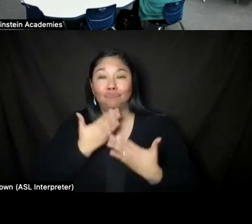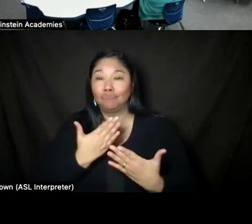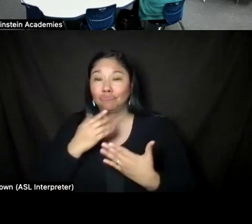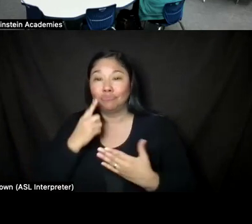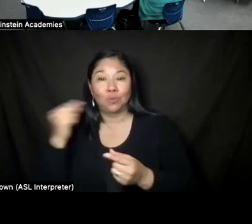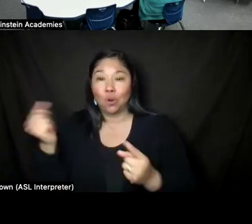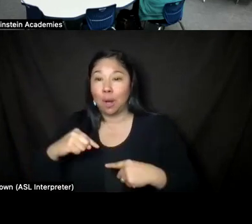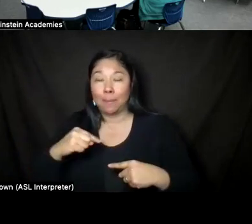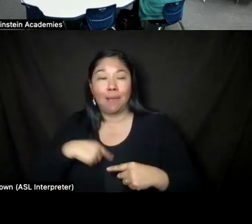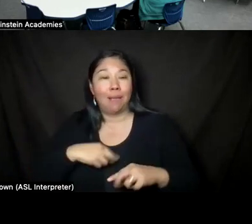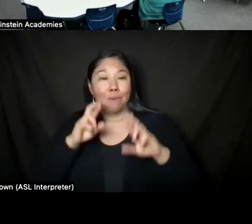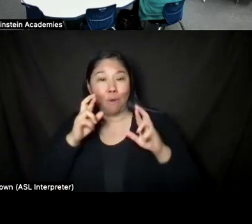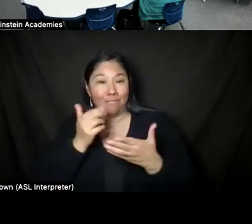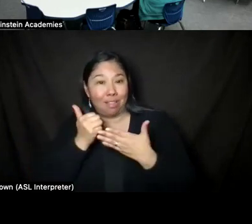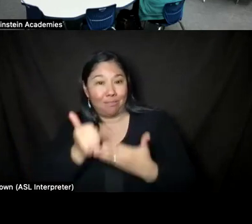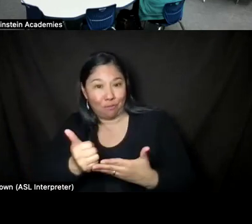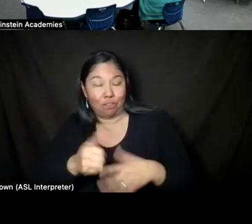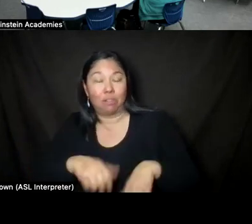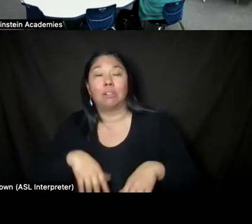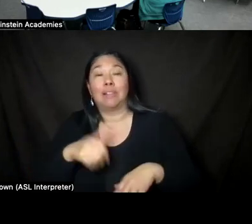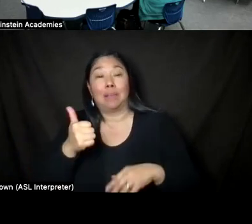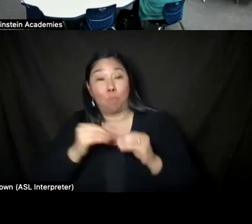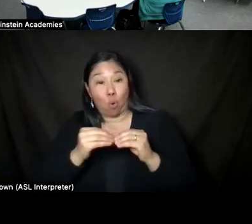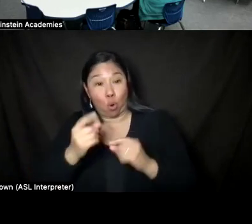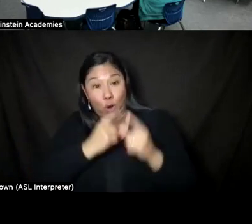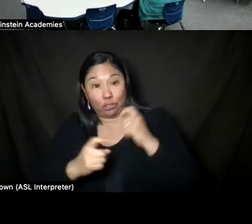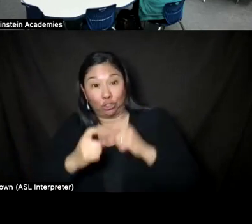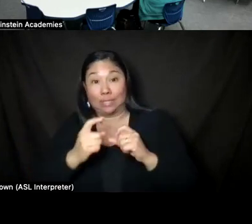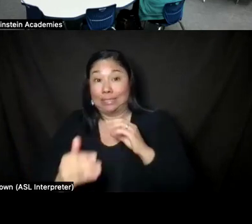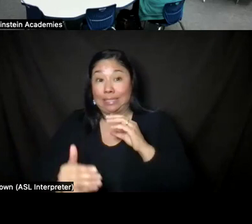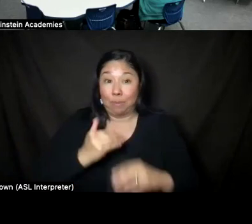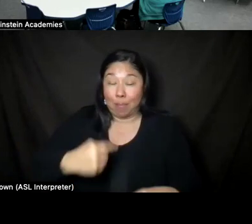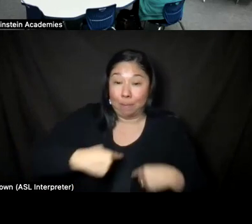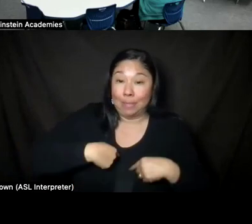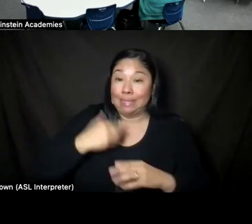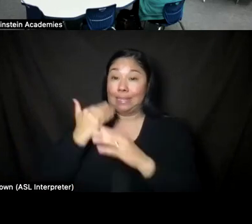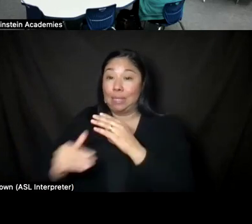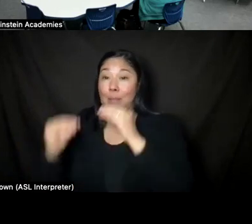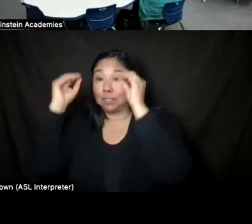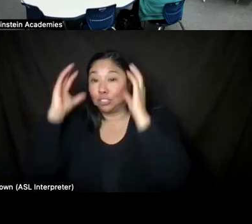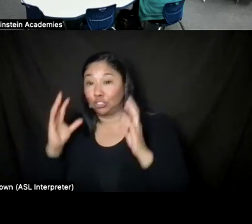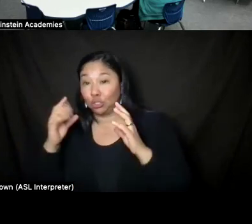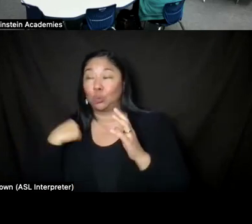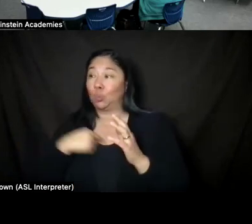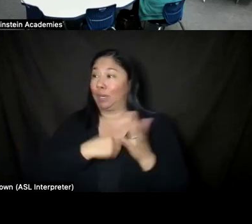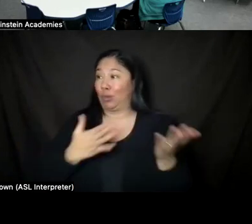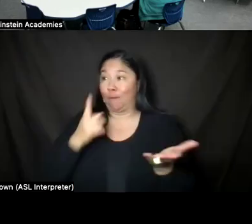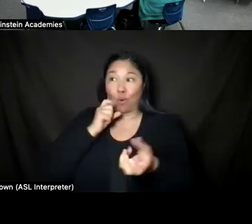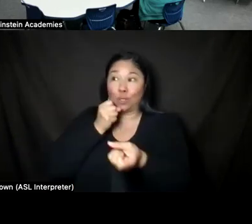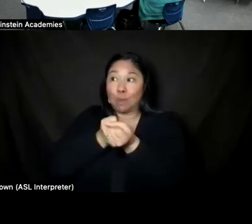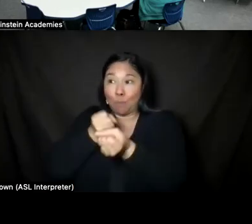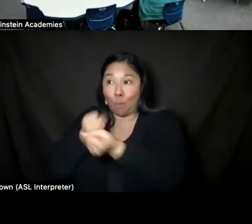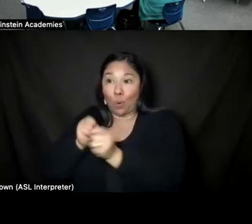We're always here. If you have more questions, you can always email me, email your children's teachers. We're here to support you guys, your families,